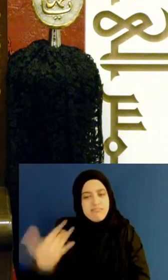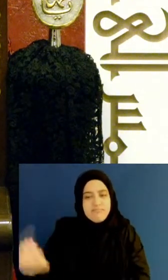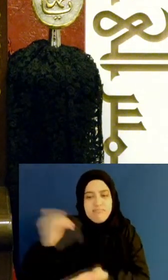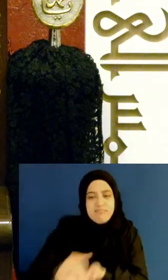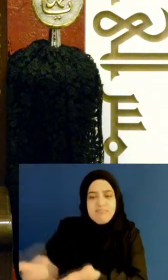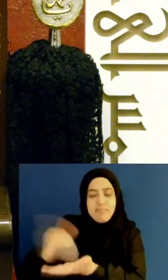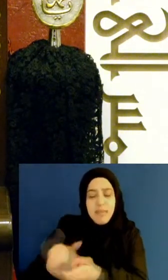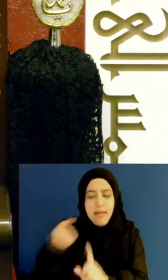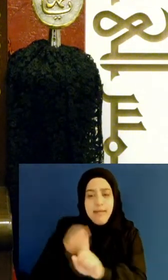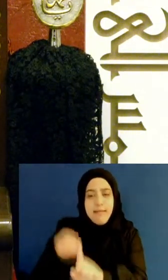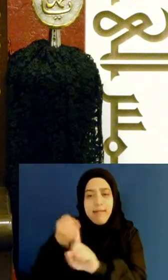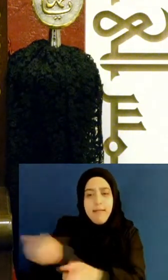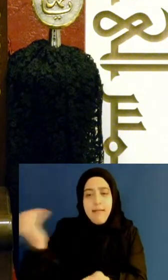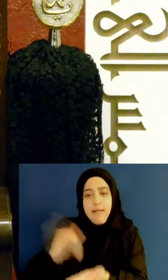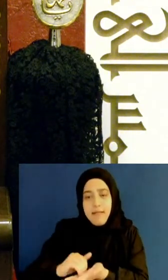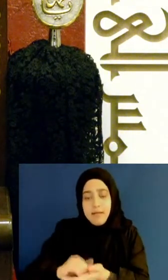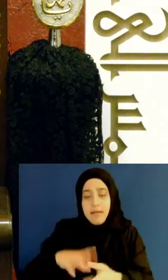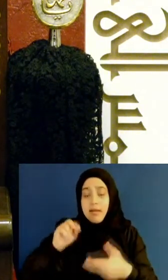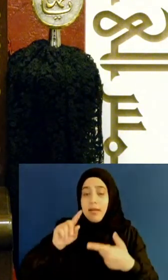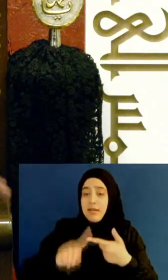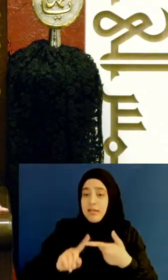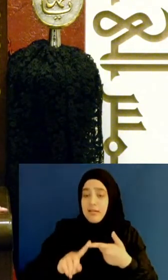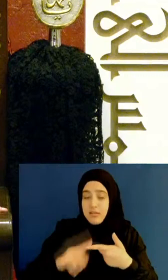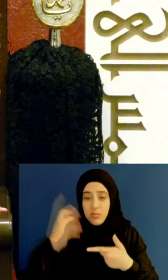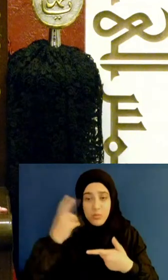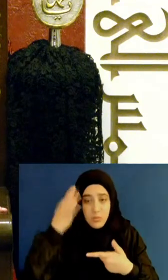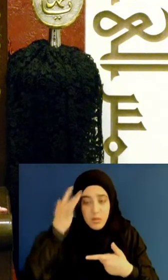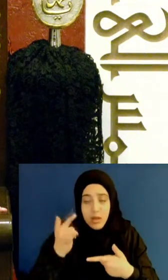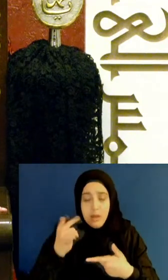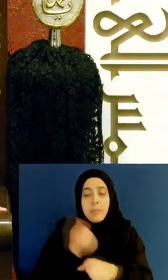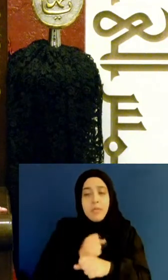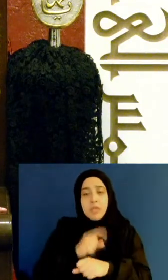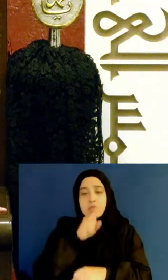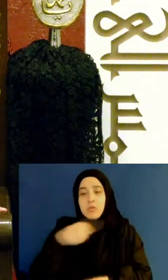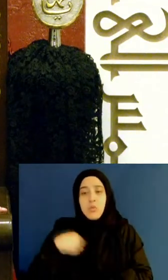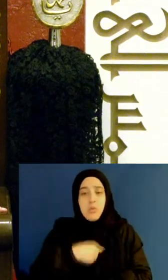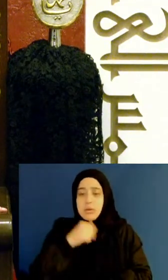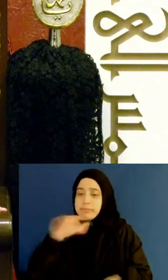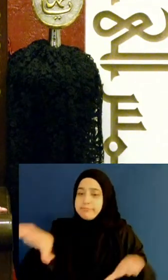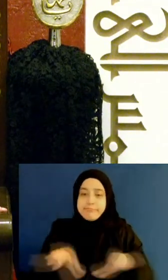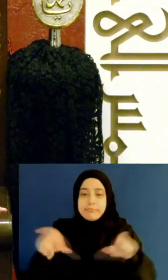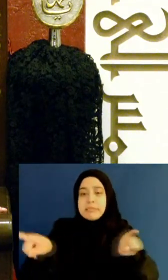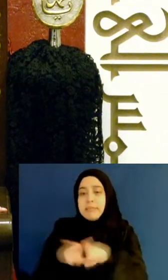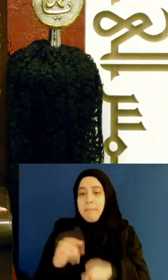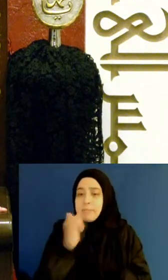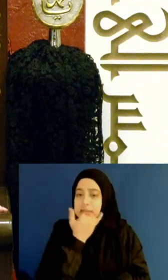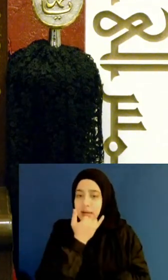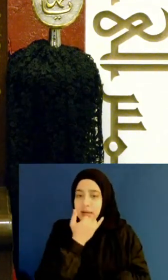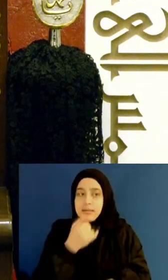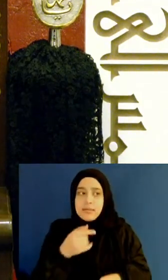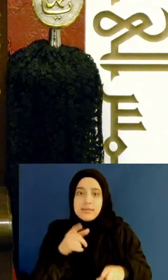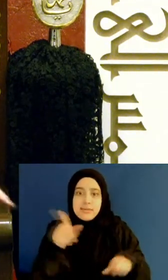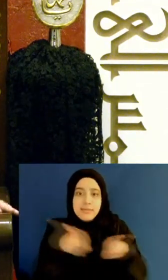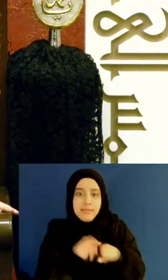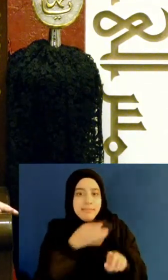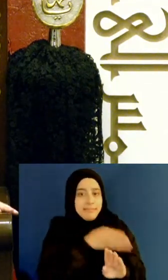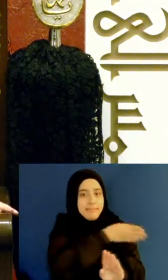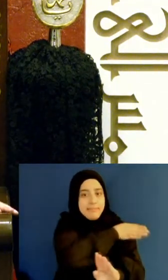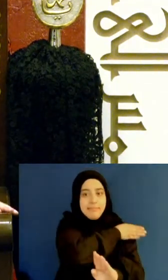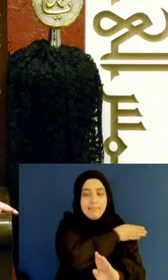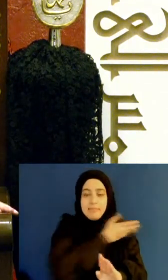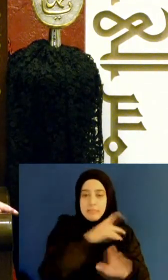who failed in the lives and in the times before us. And you find that within this